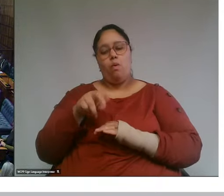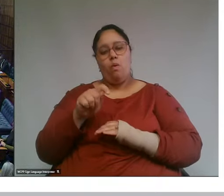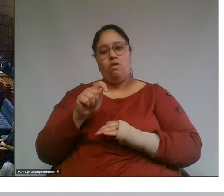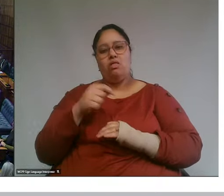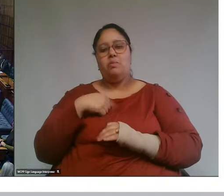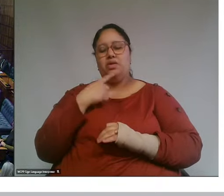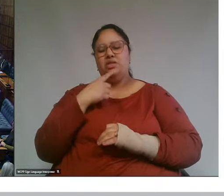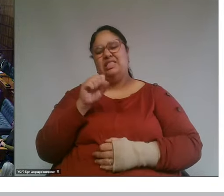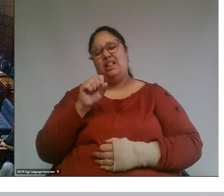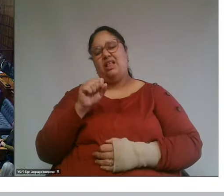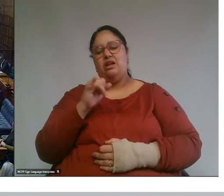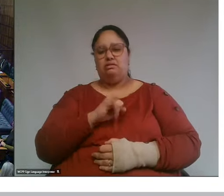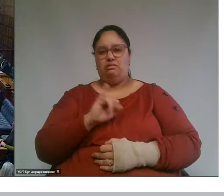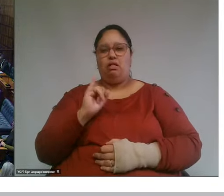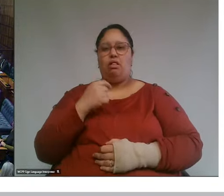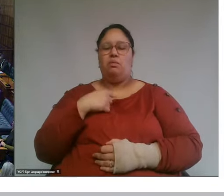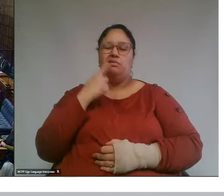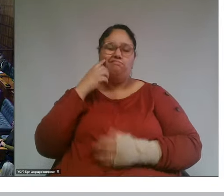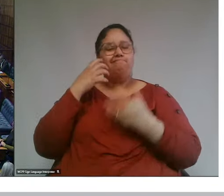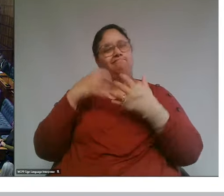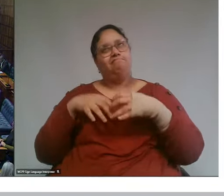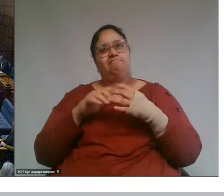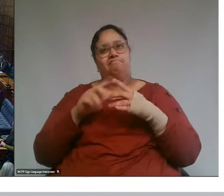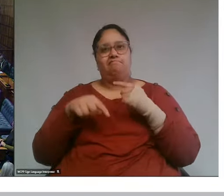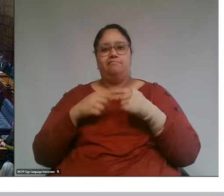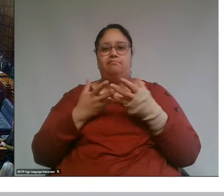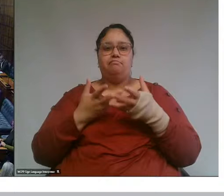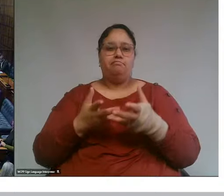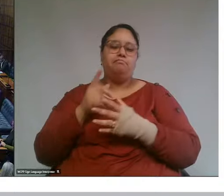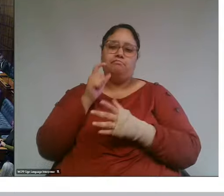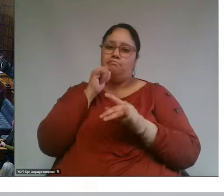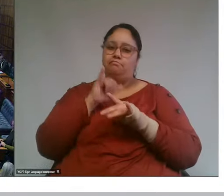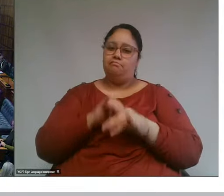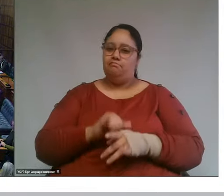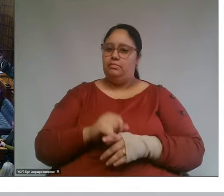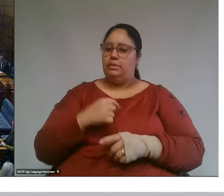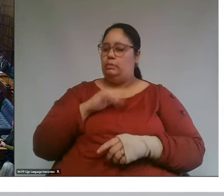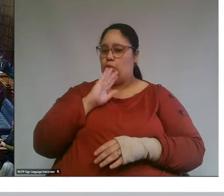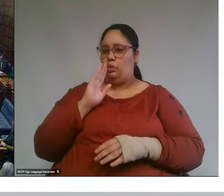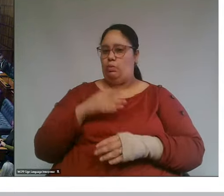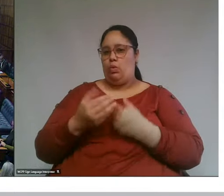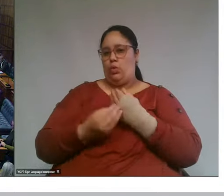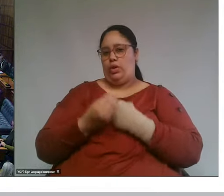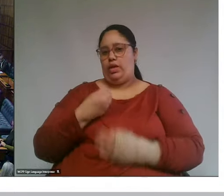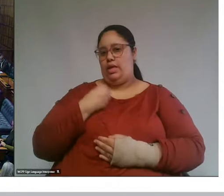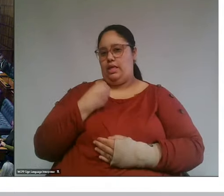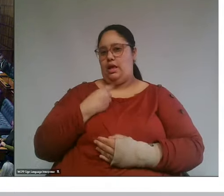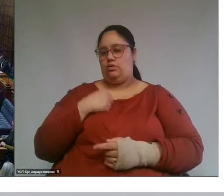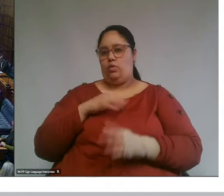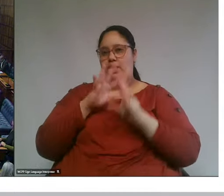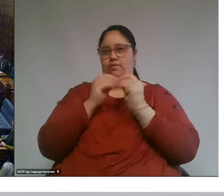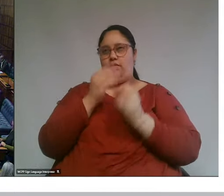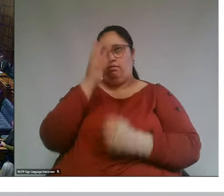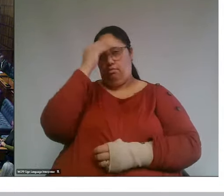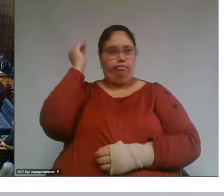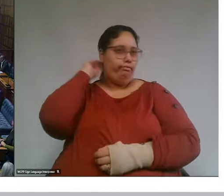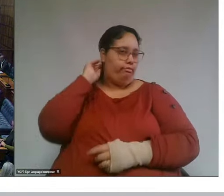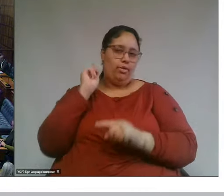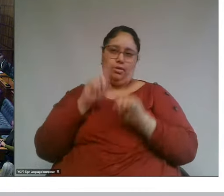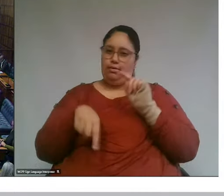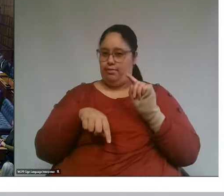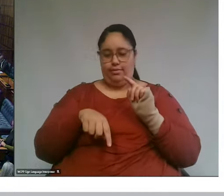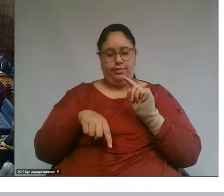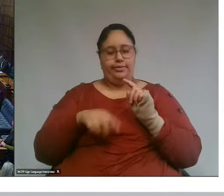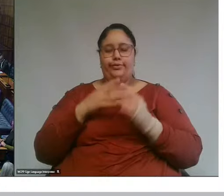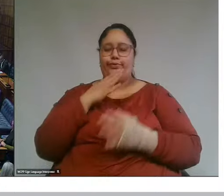I still going to try and get my head around the terminology I'm no longer young so I can't keep everything in my head so